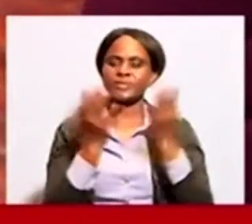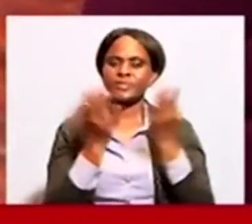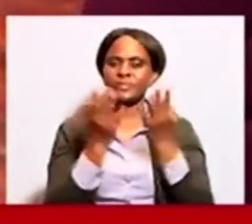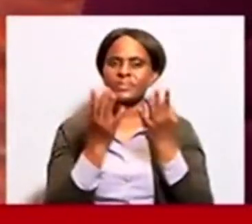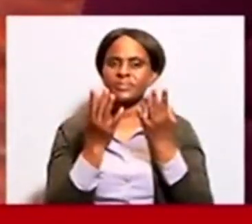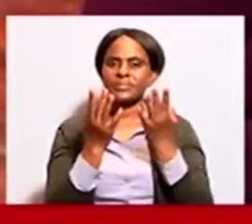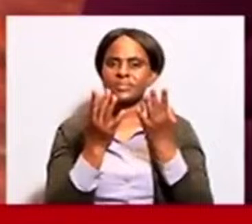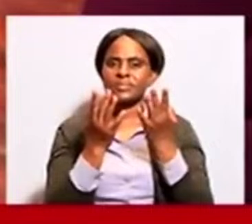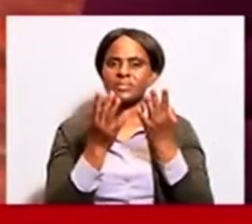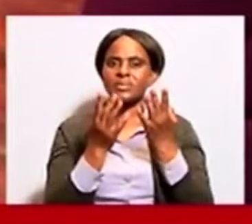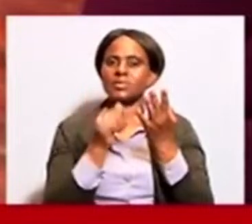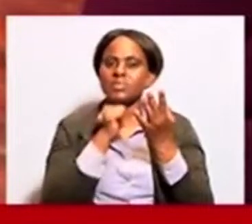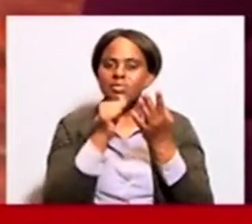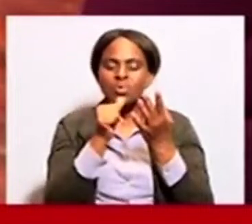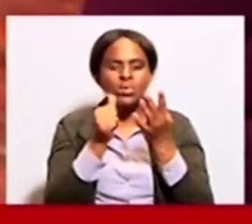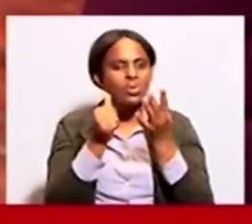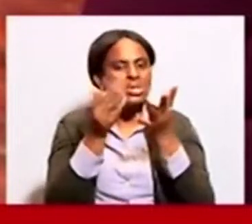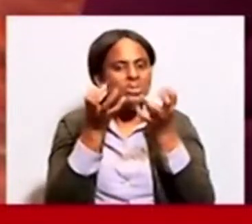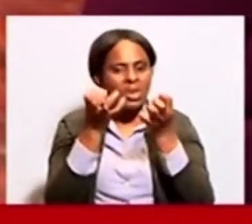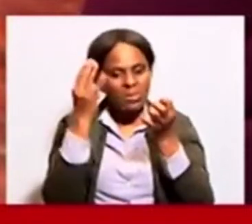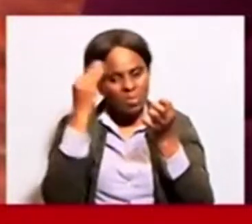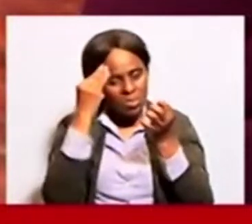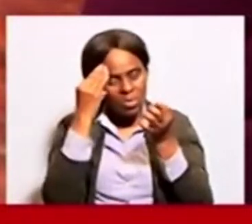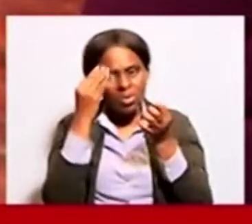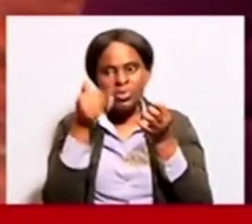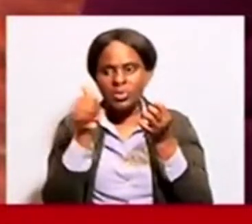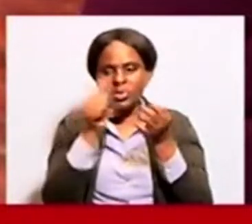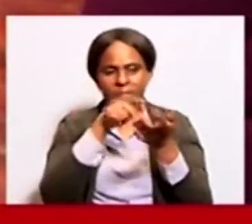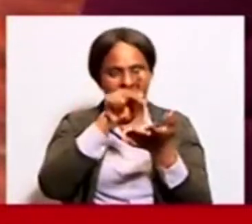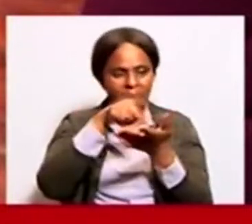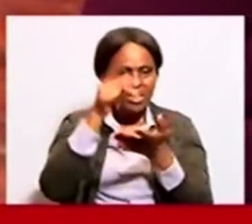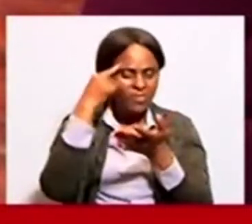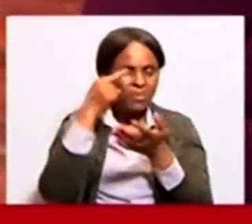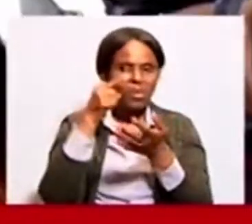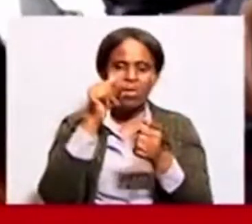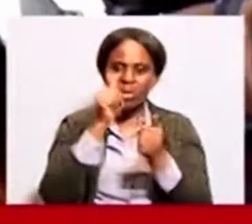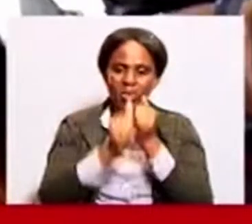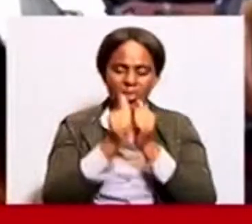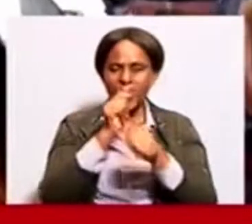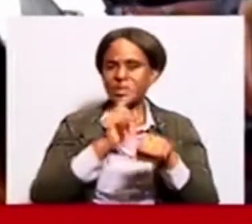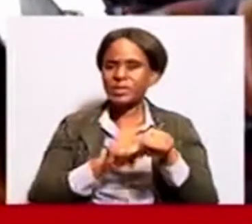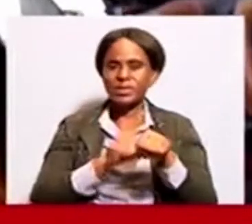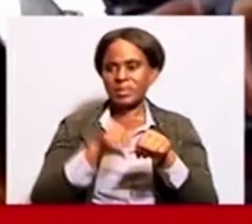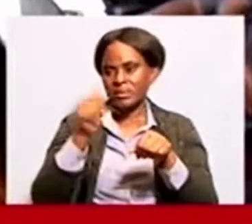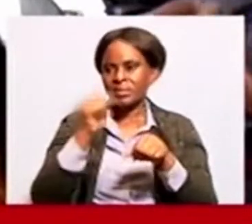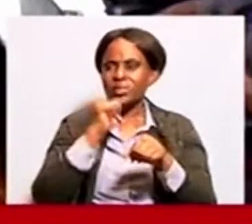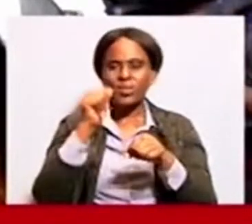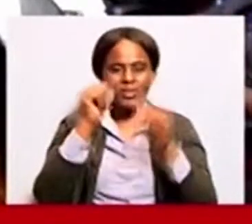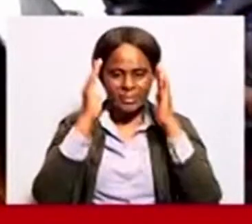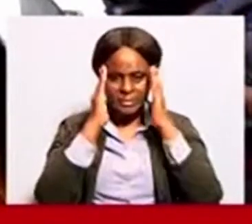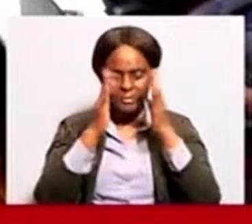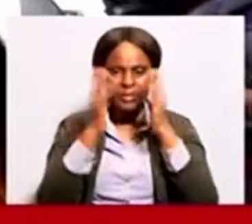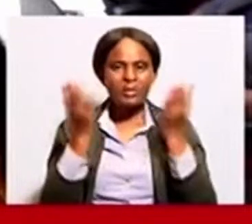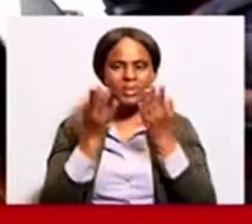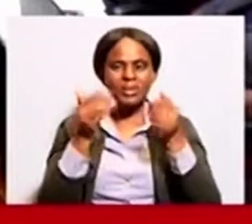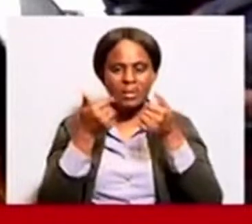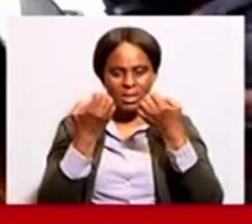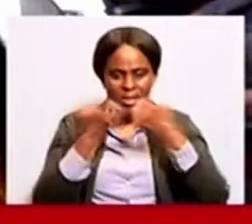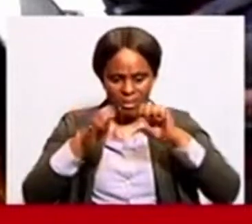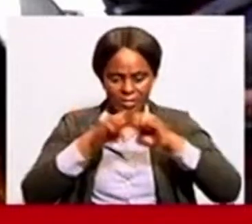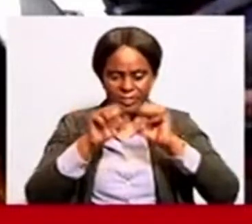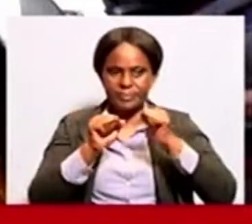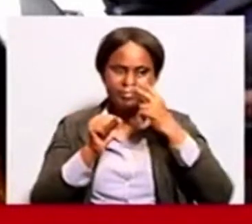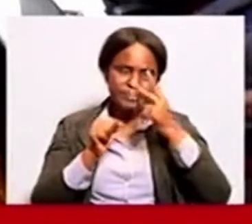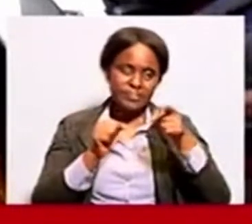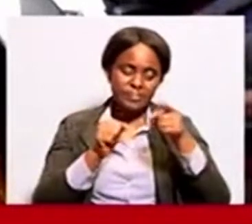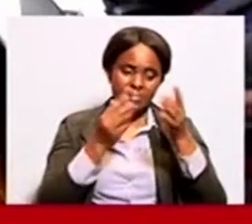didn't take heart to know whom you are supposed to pay for at which time. You were not concerned. You can even see here, the